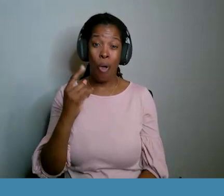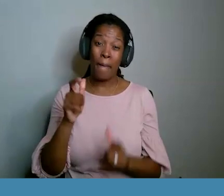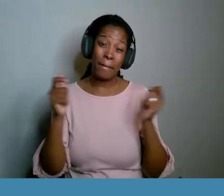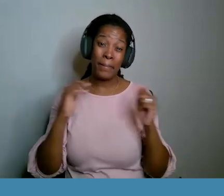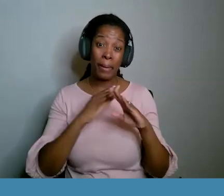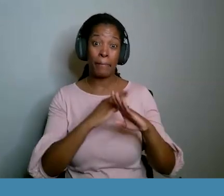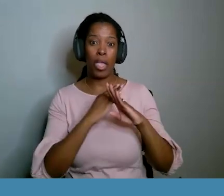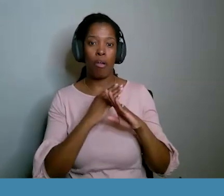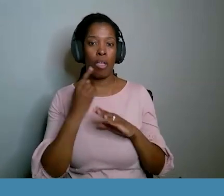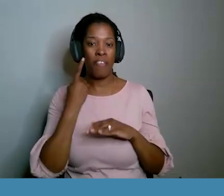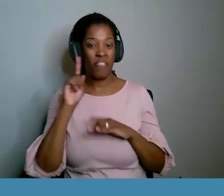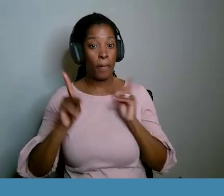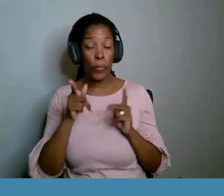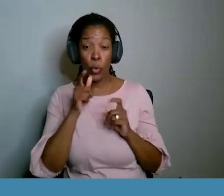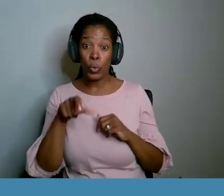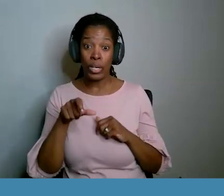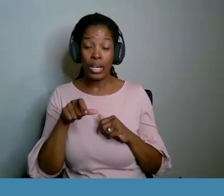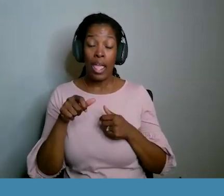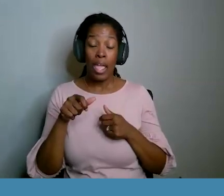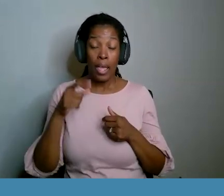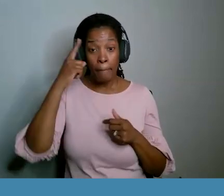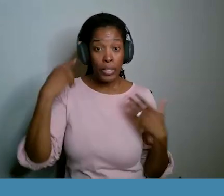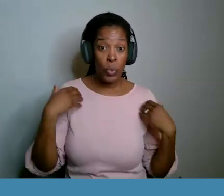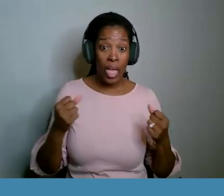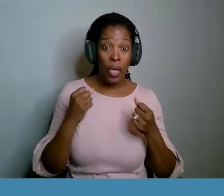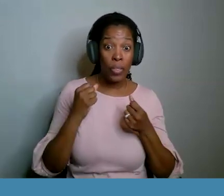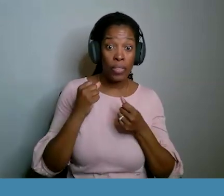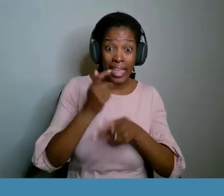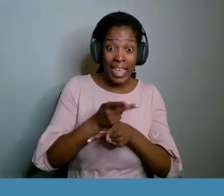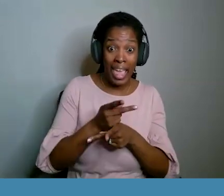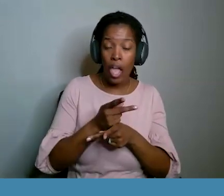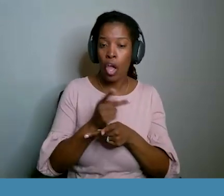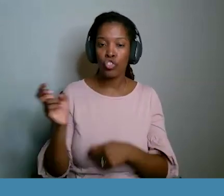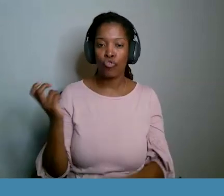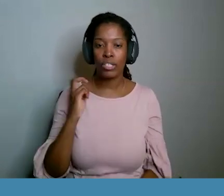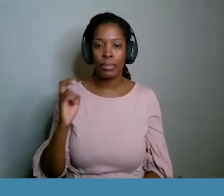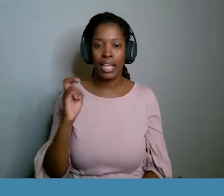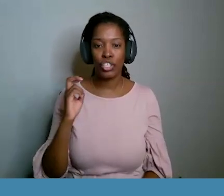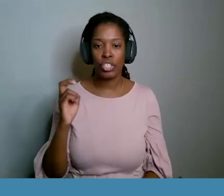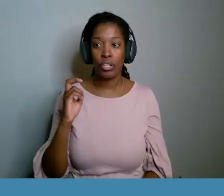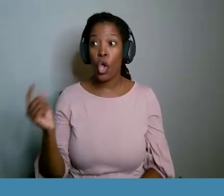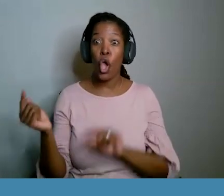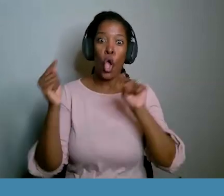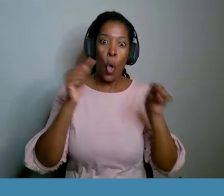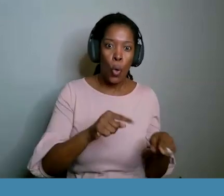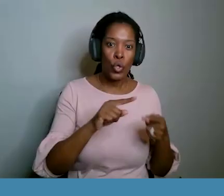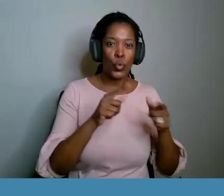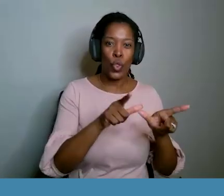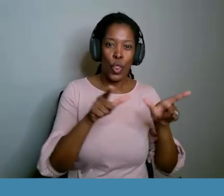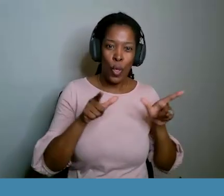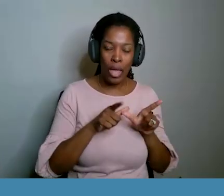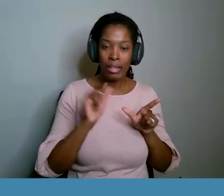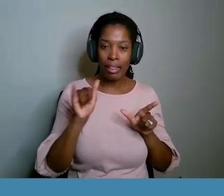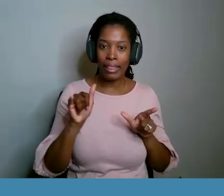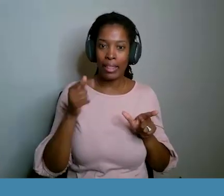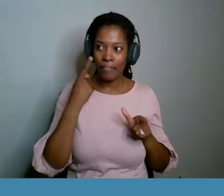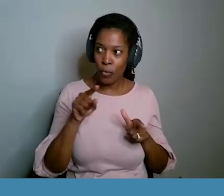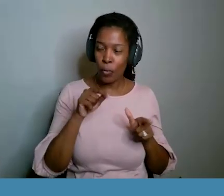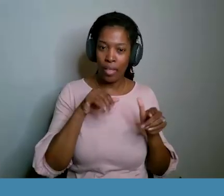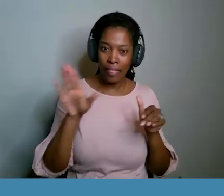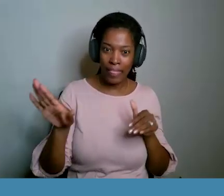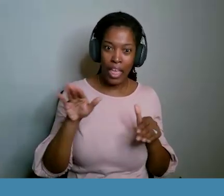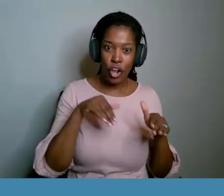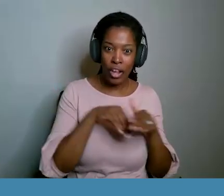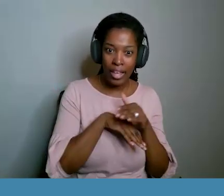accessing mental health care is transportation and getting to the facilities where they need to access their care. So CMHCs provide a local